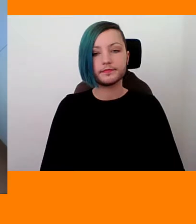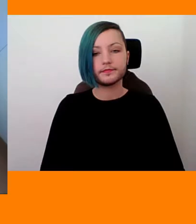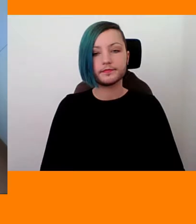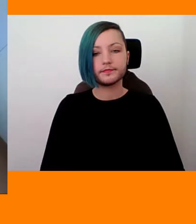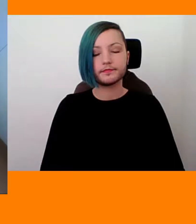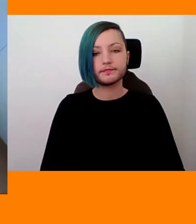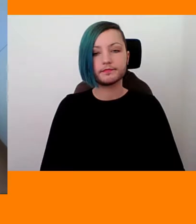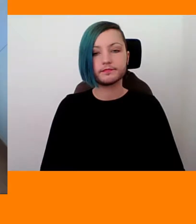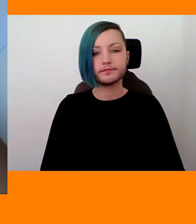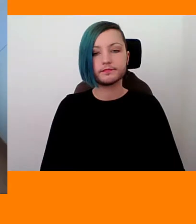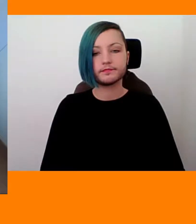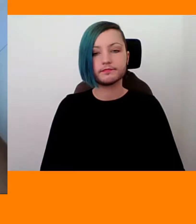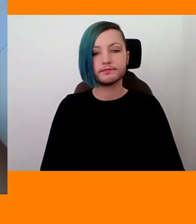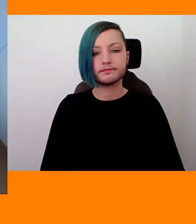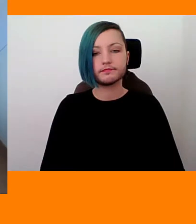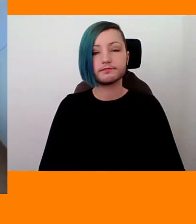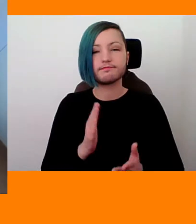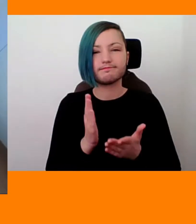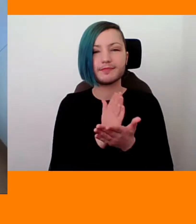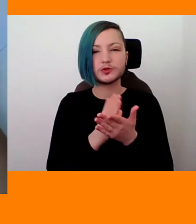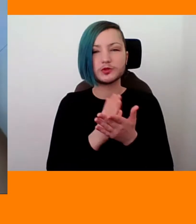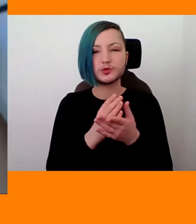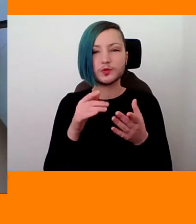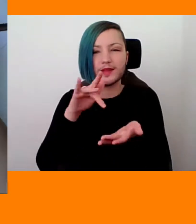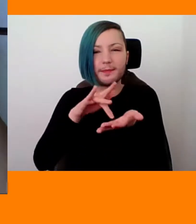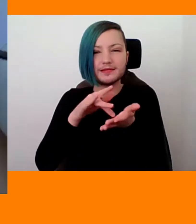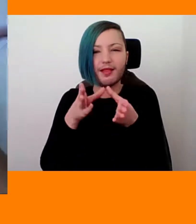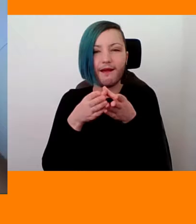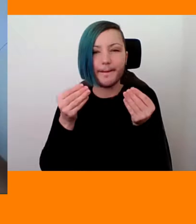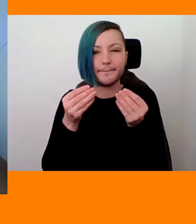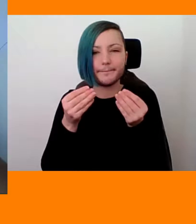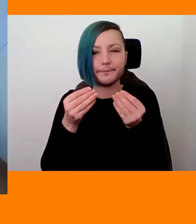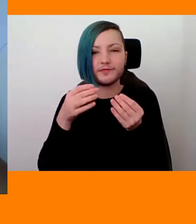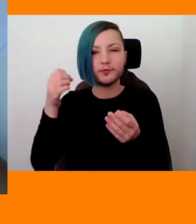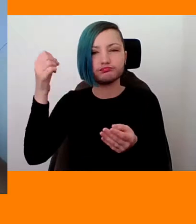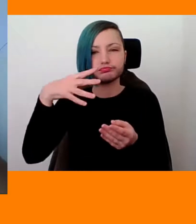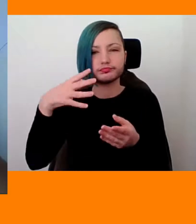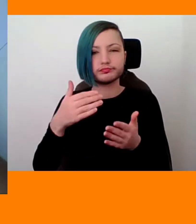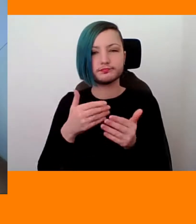Making sure to leave a nice little gap for the highlights.